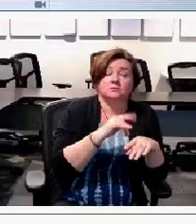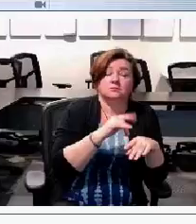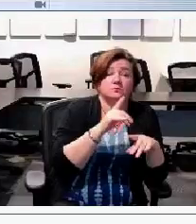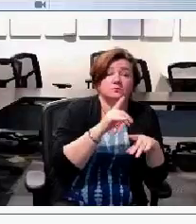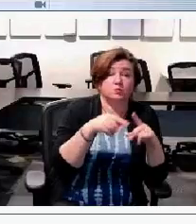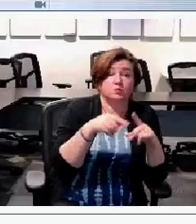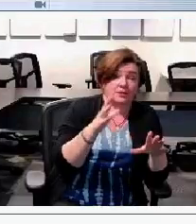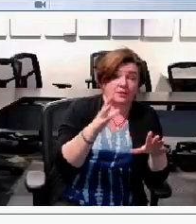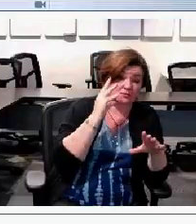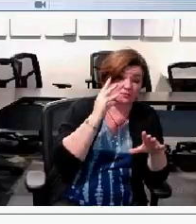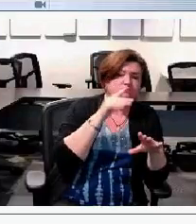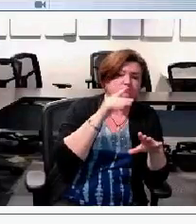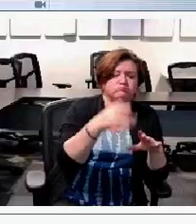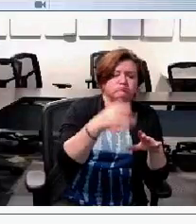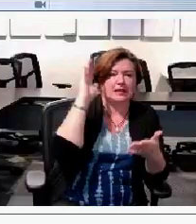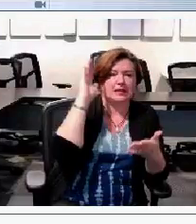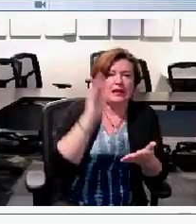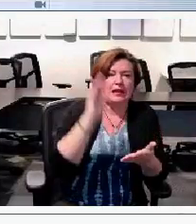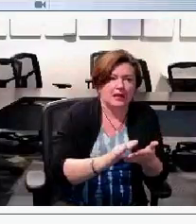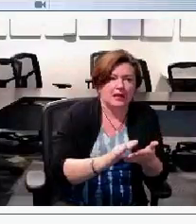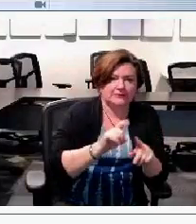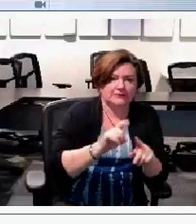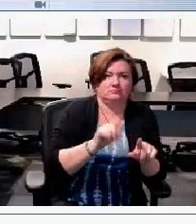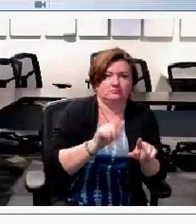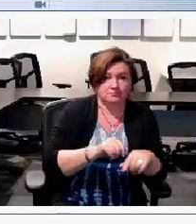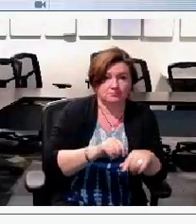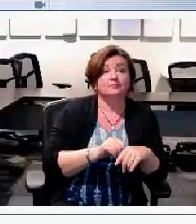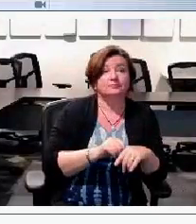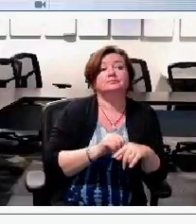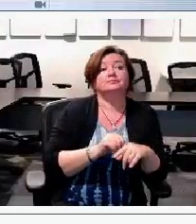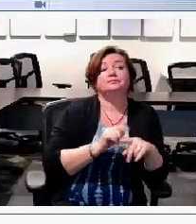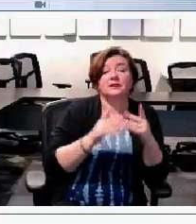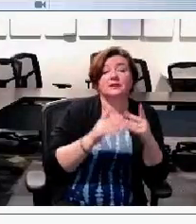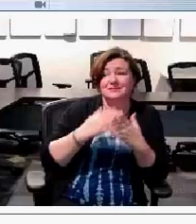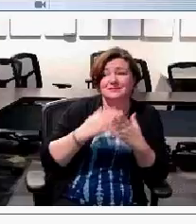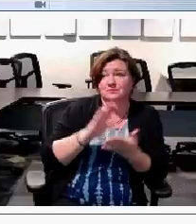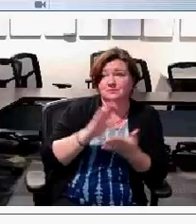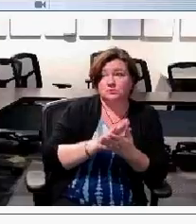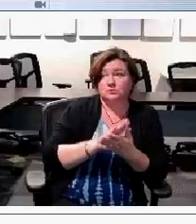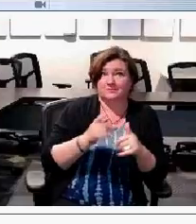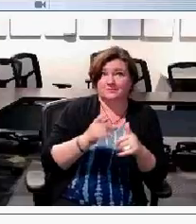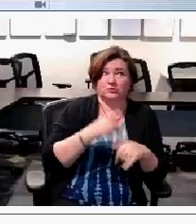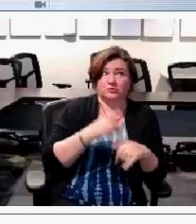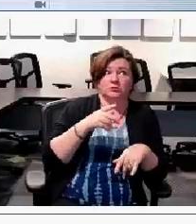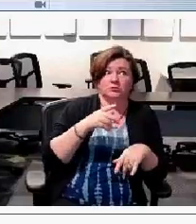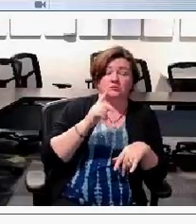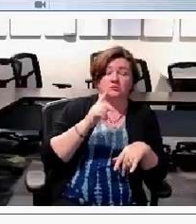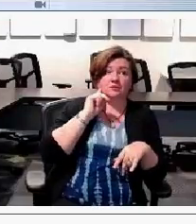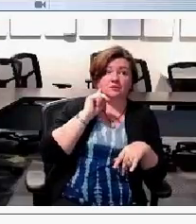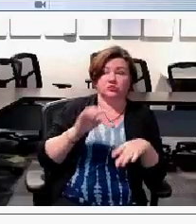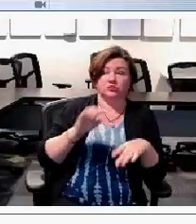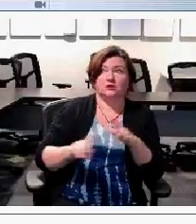is there's need, and we're going less frequently, but if there are some schools that are having their first hearing impaired